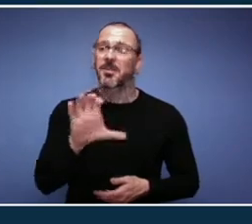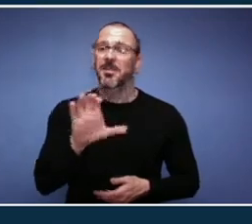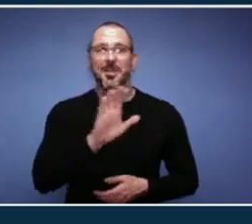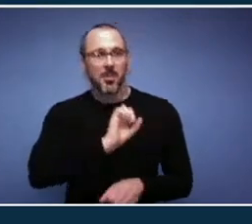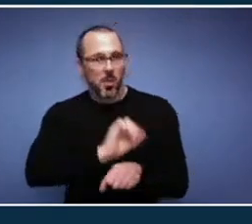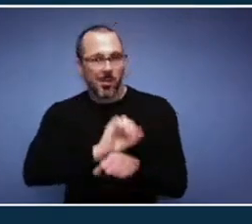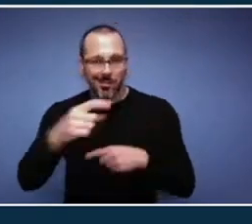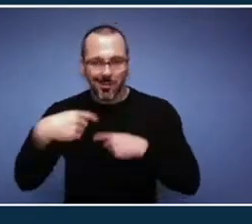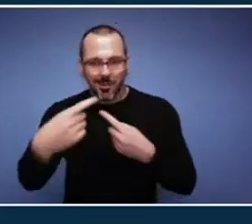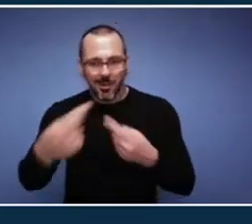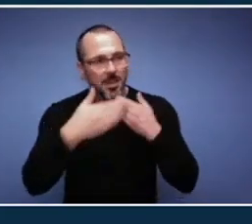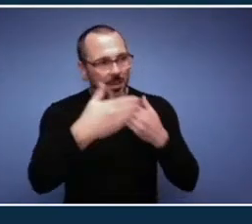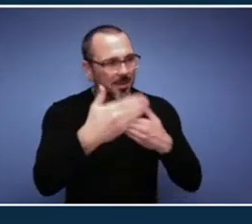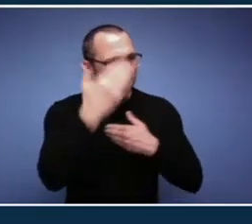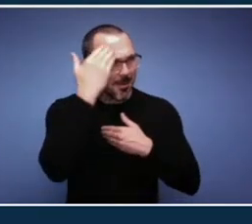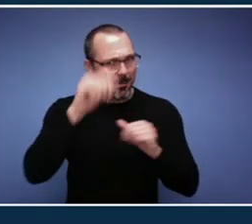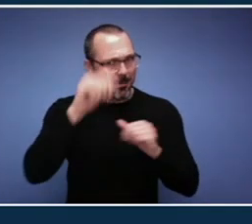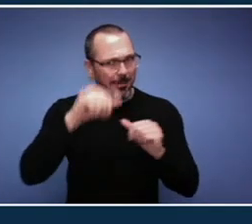to do